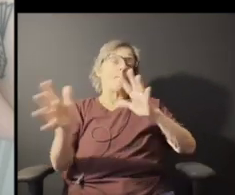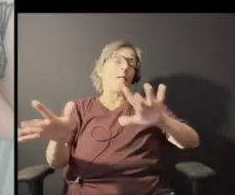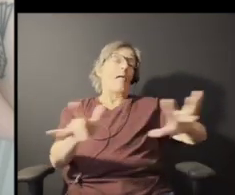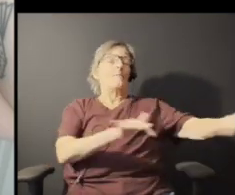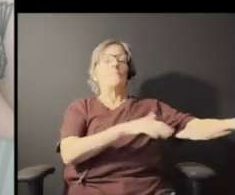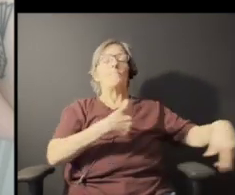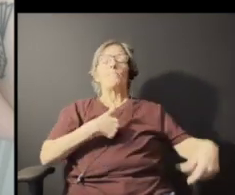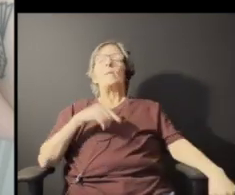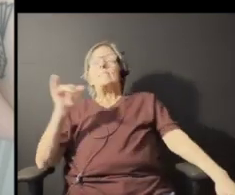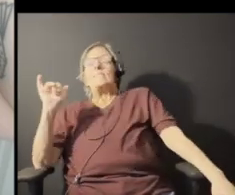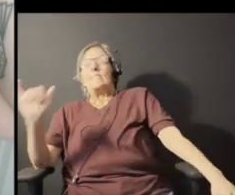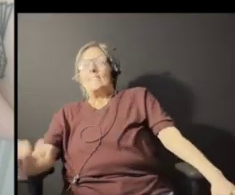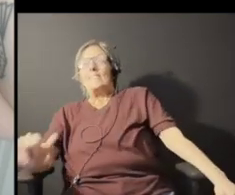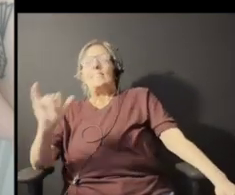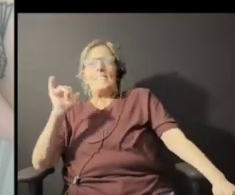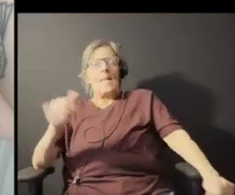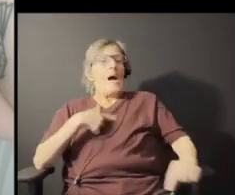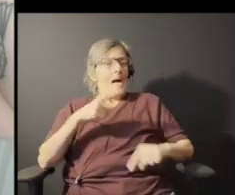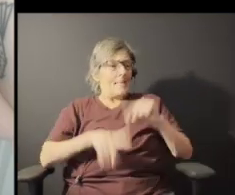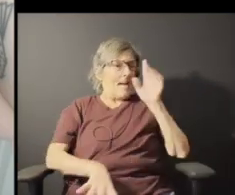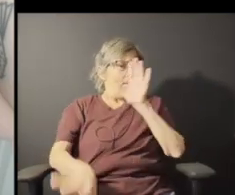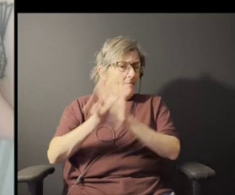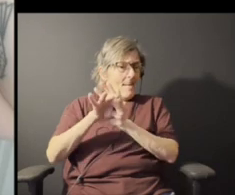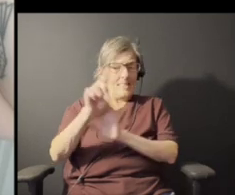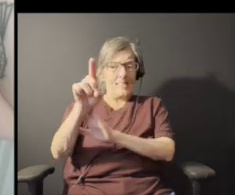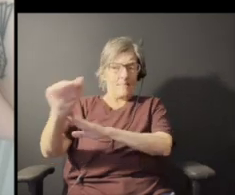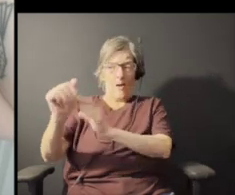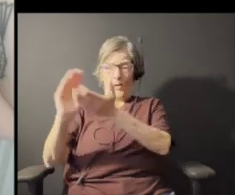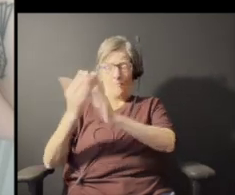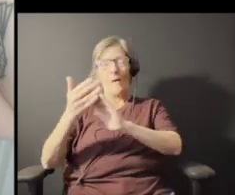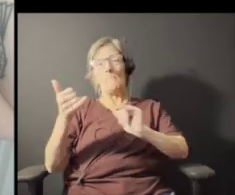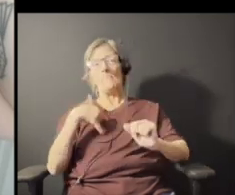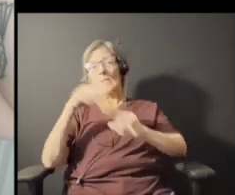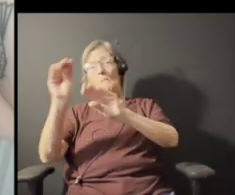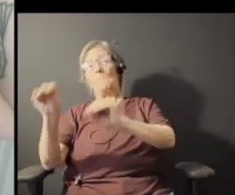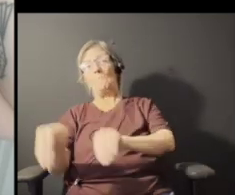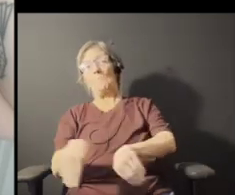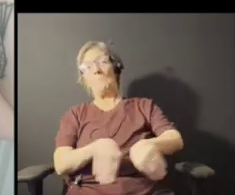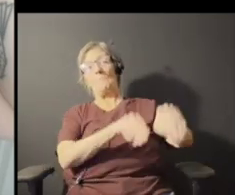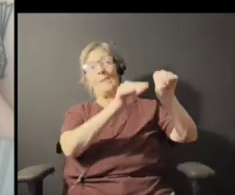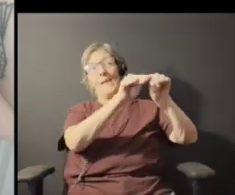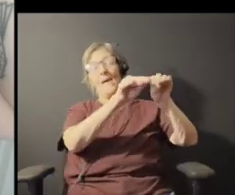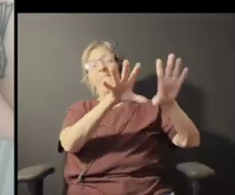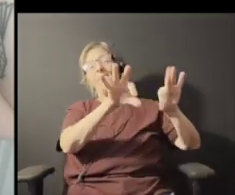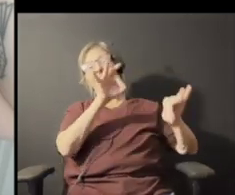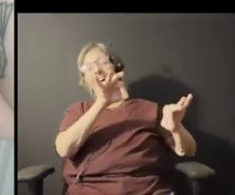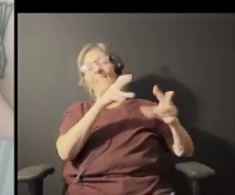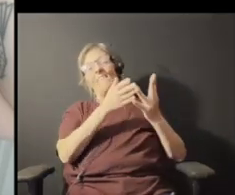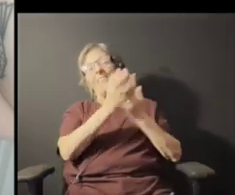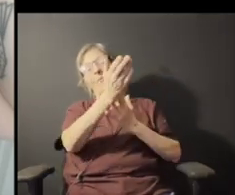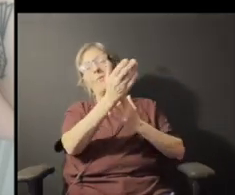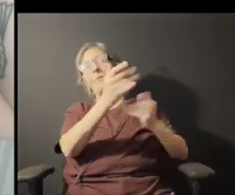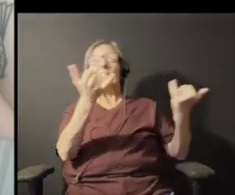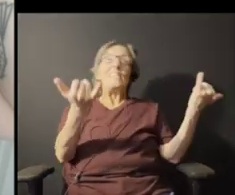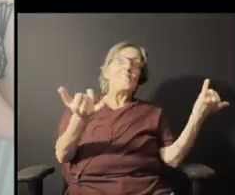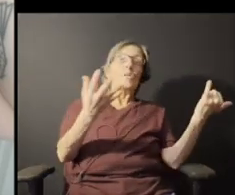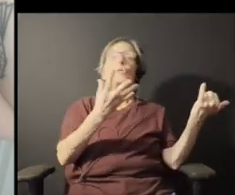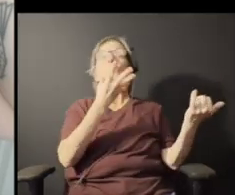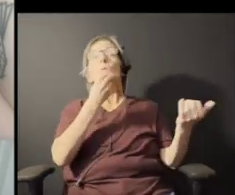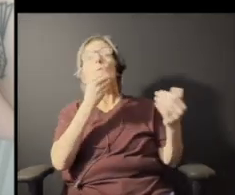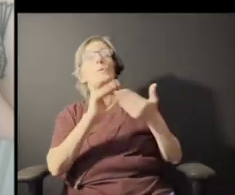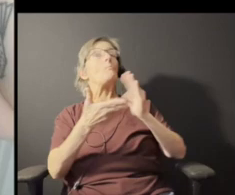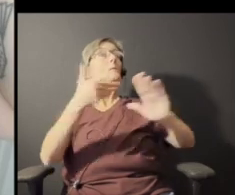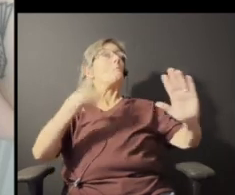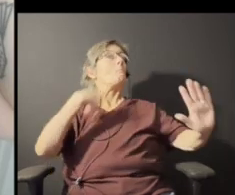I was like, okay, well, if I can't find disabled community, maybe I can find community via, you know,